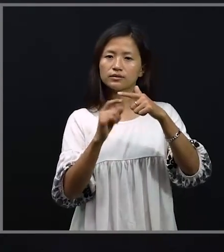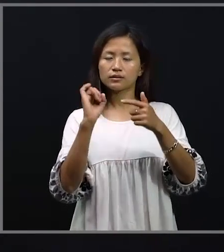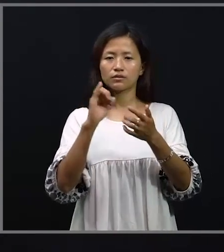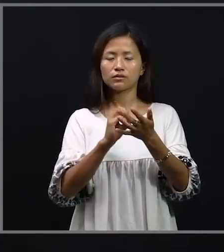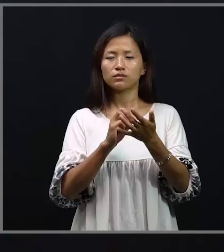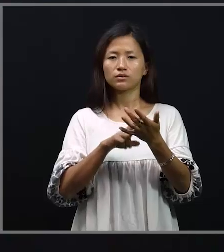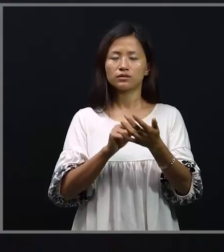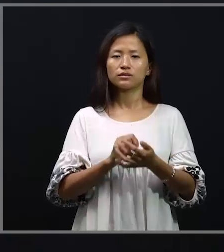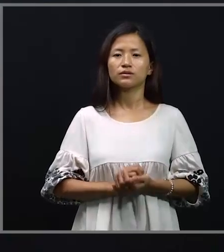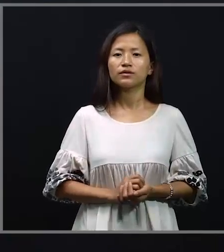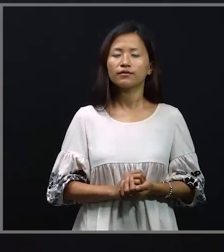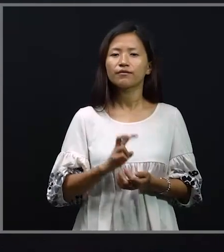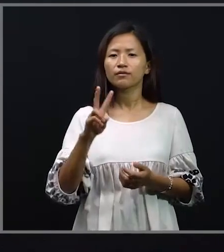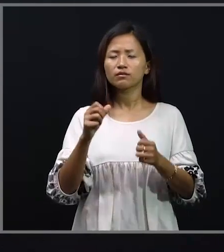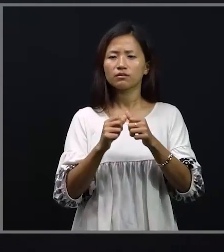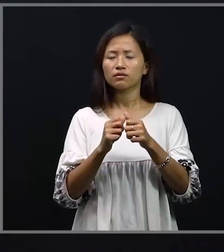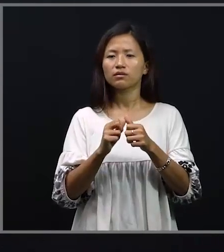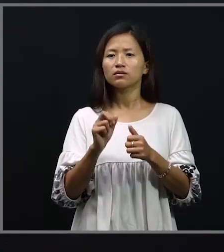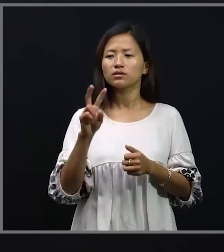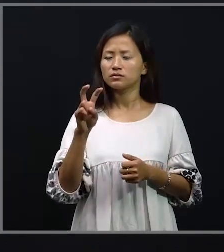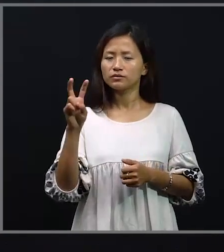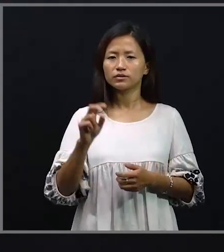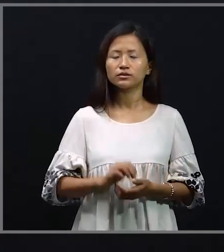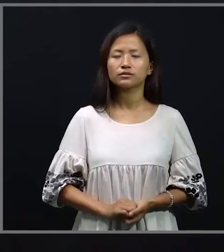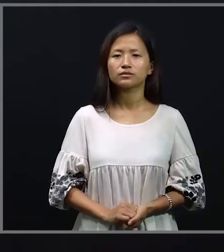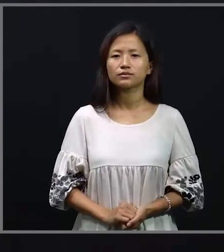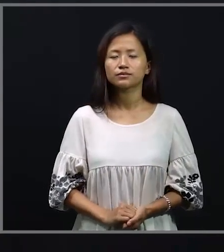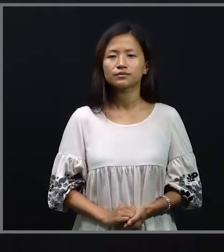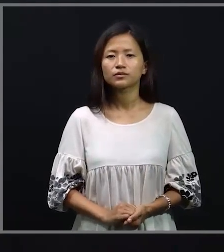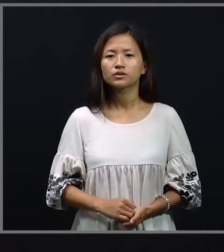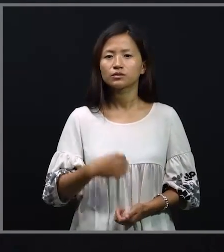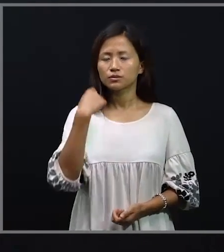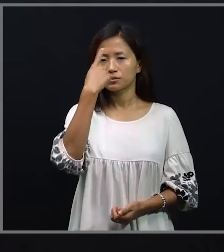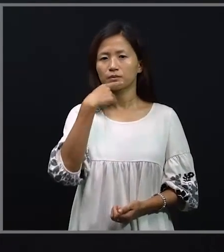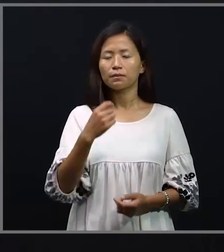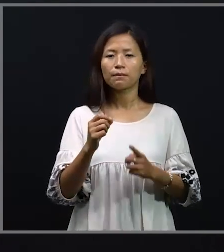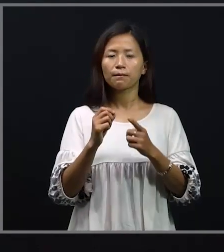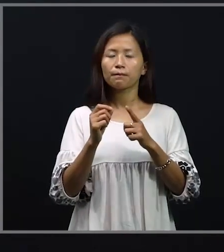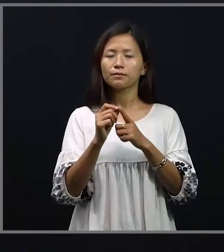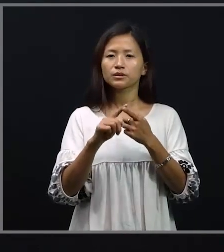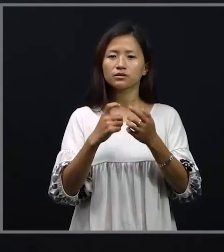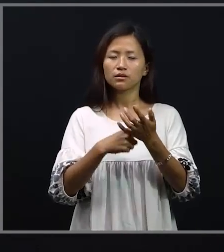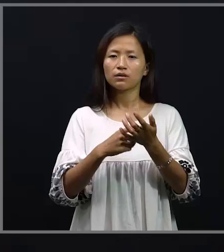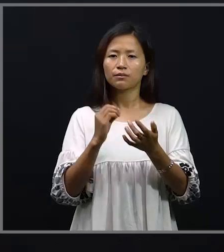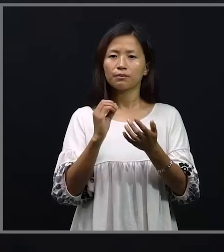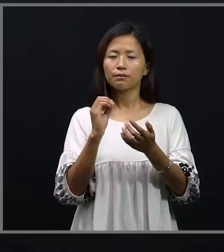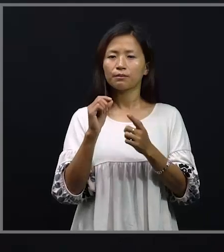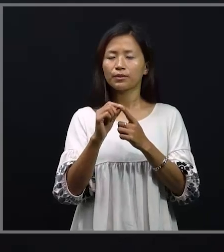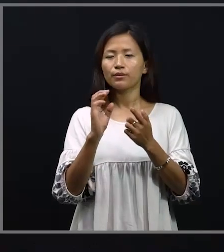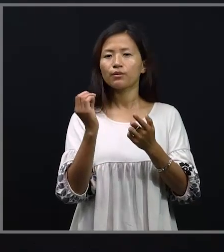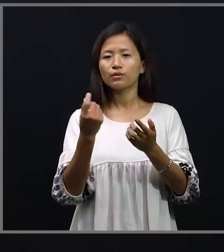of values. Okay, who propounded this is David Easton.